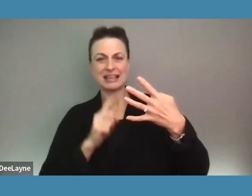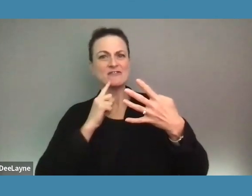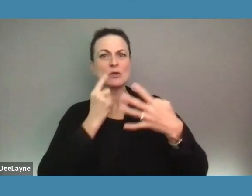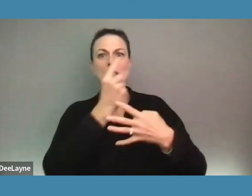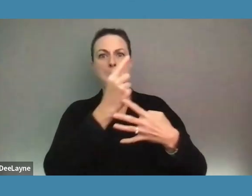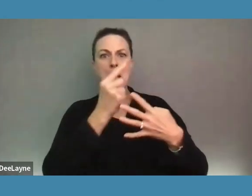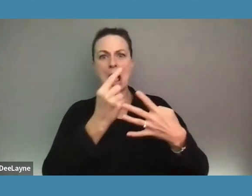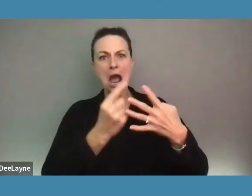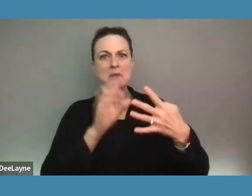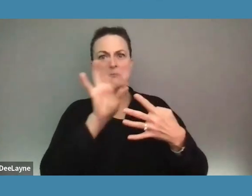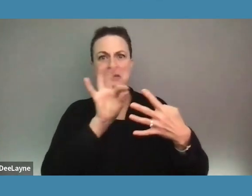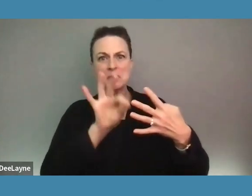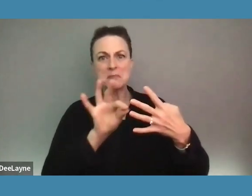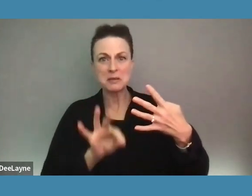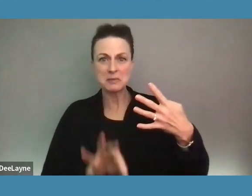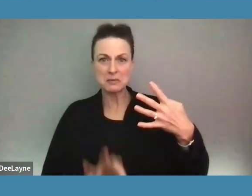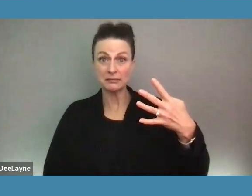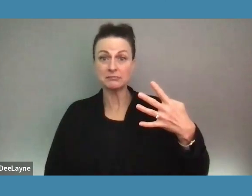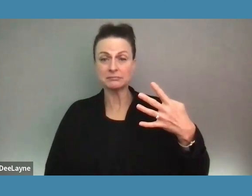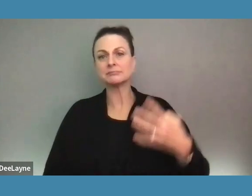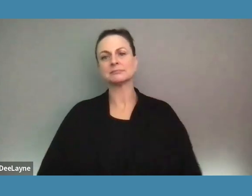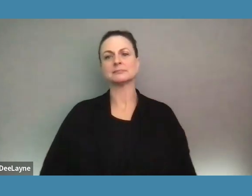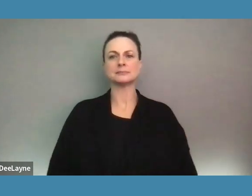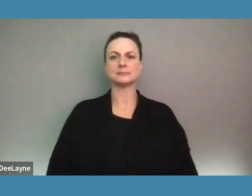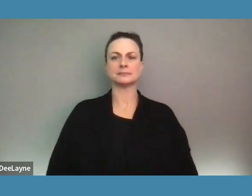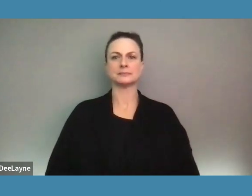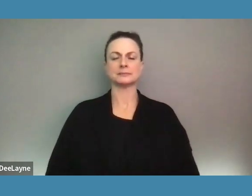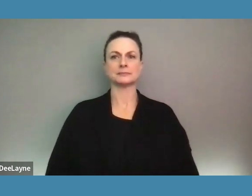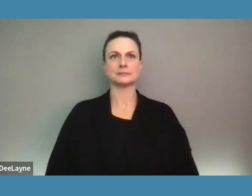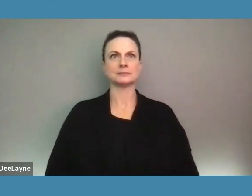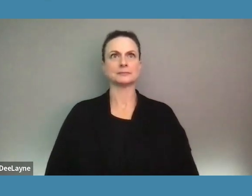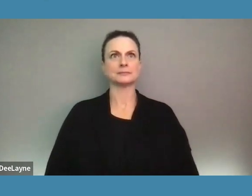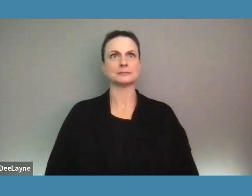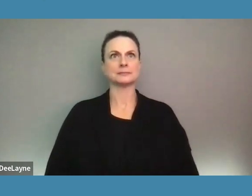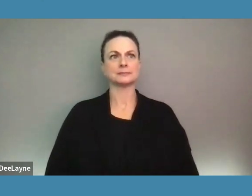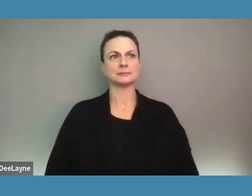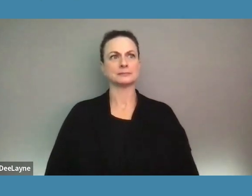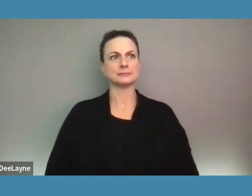just one, then you're going to select one.